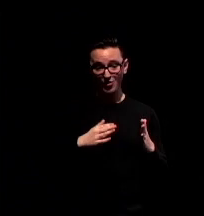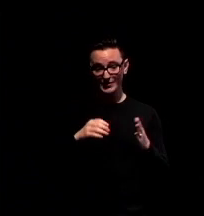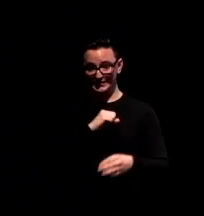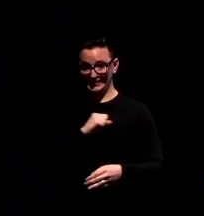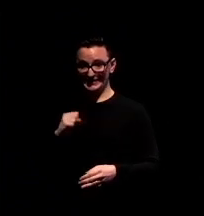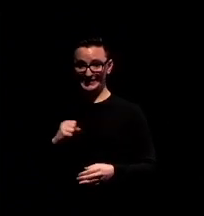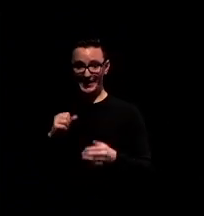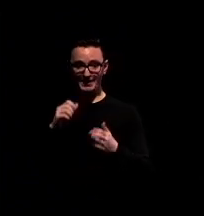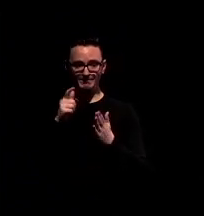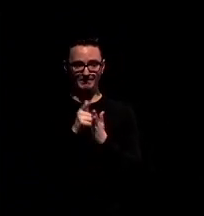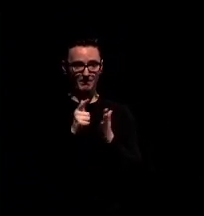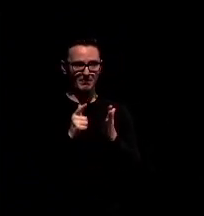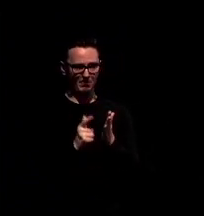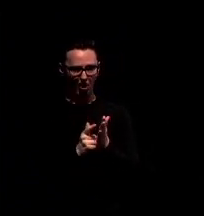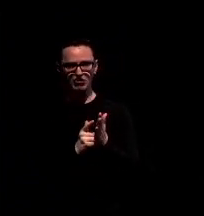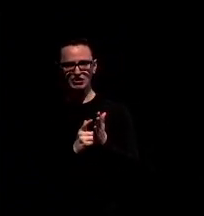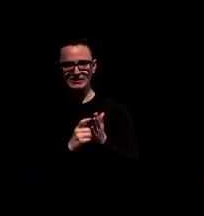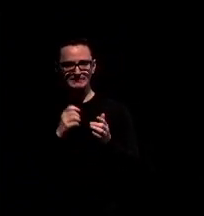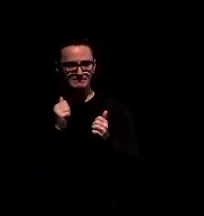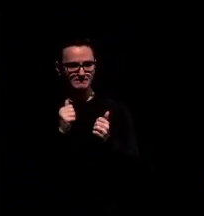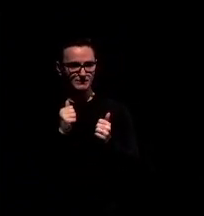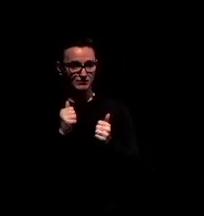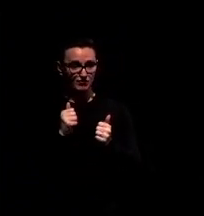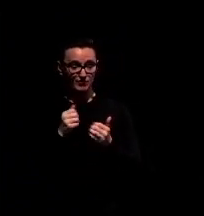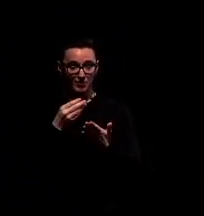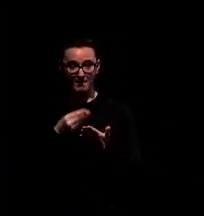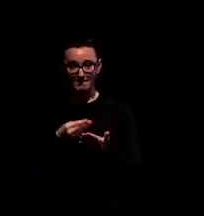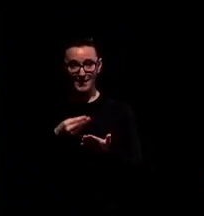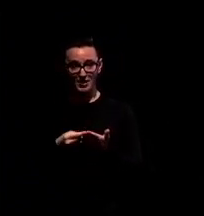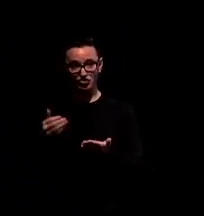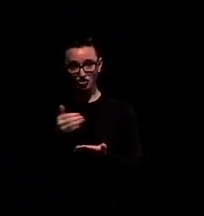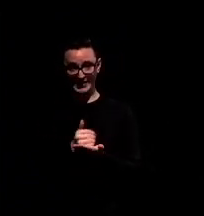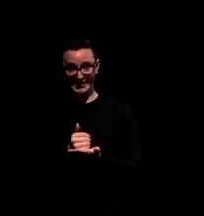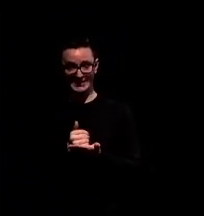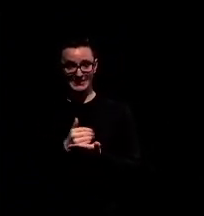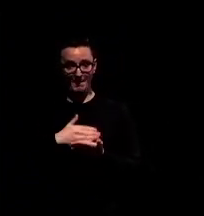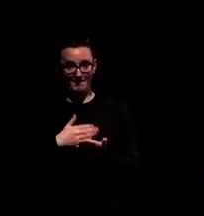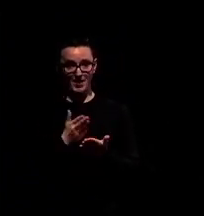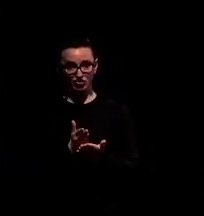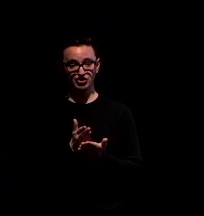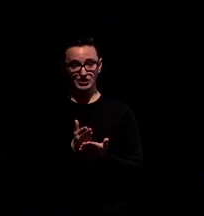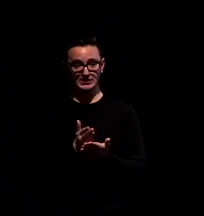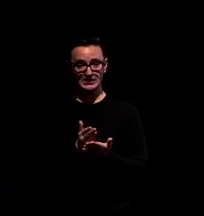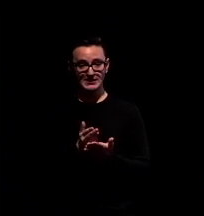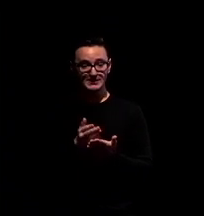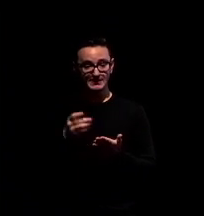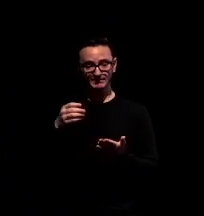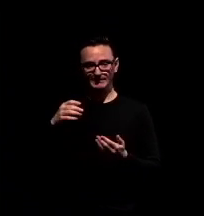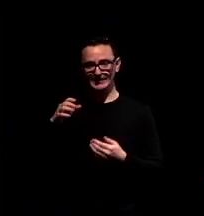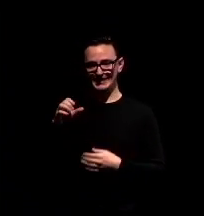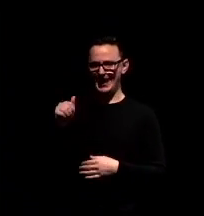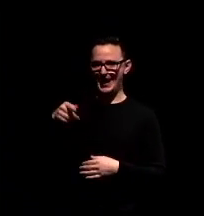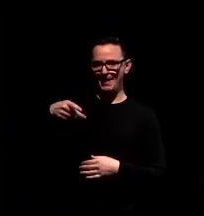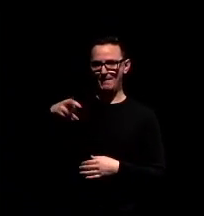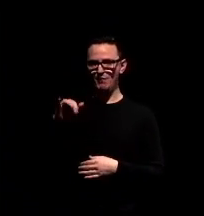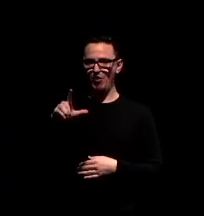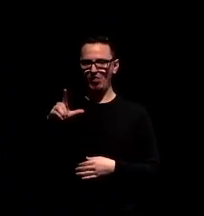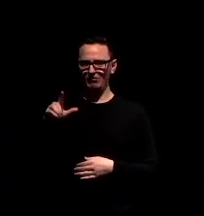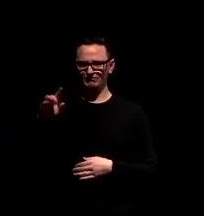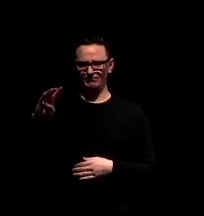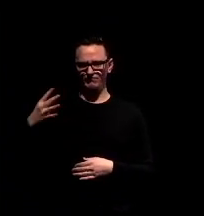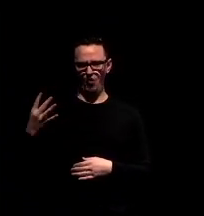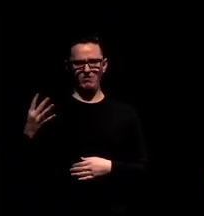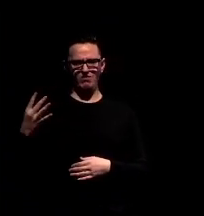that date. And then the budget bill deadline is April 4th, and so that's when they're going to finish up all their budget bills. I have been